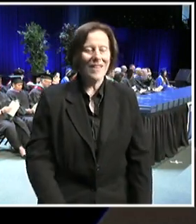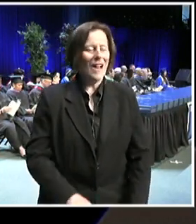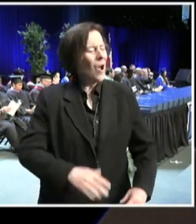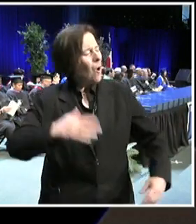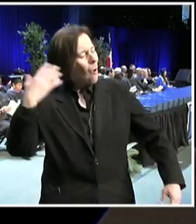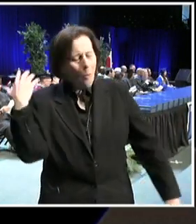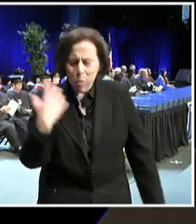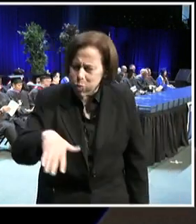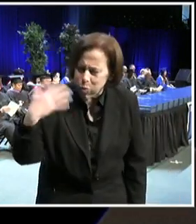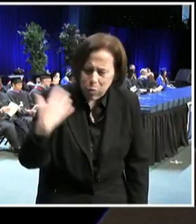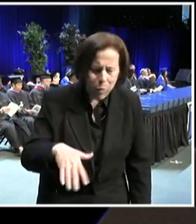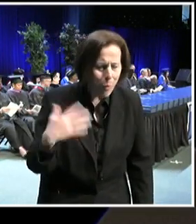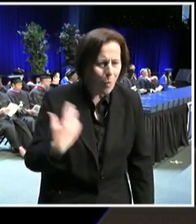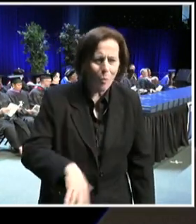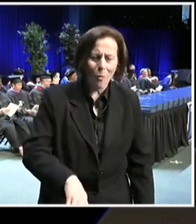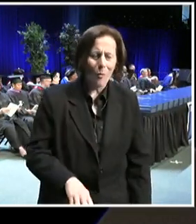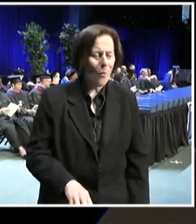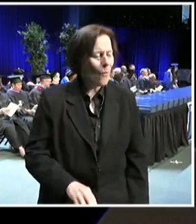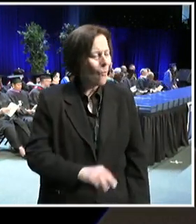Woo! Yeah.